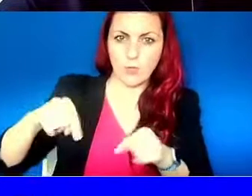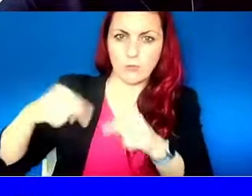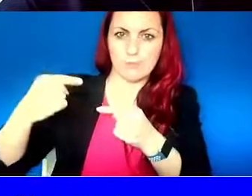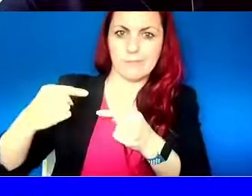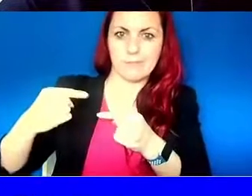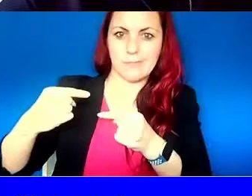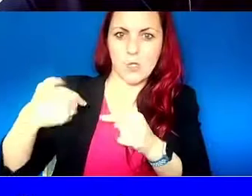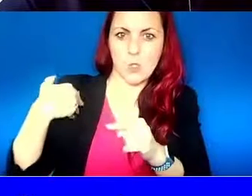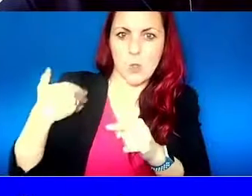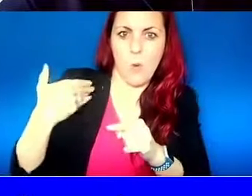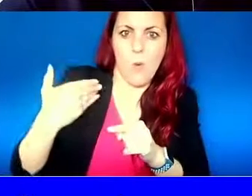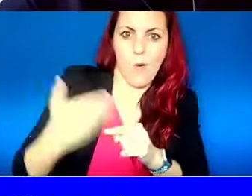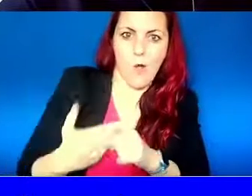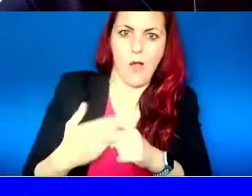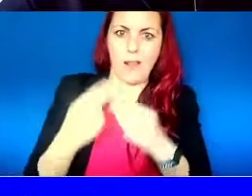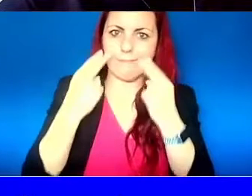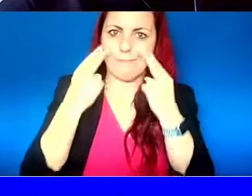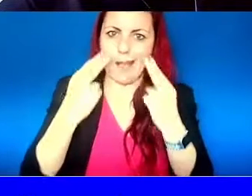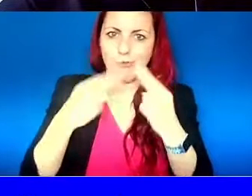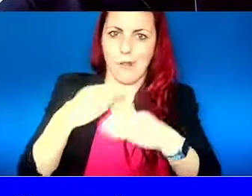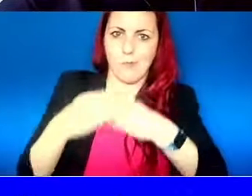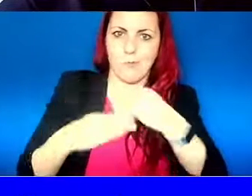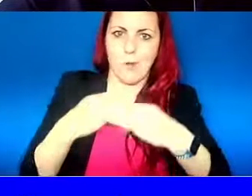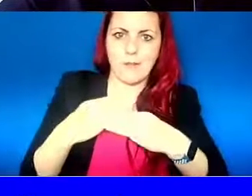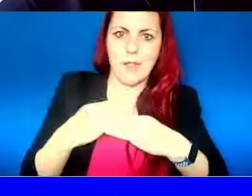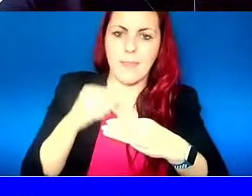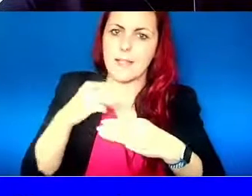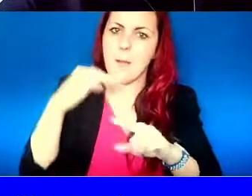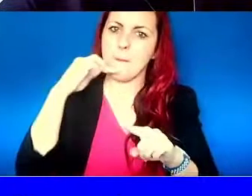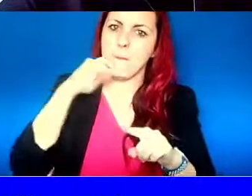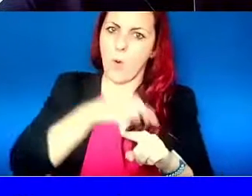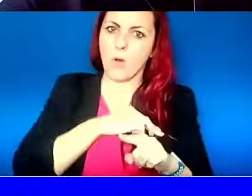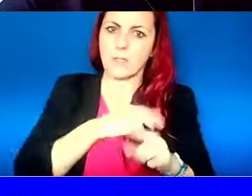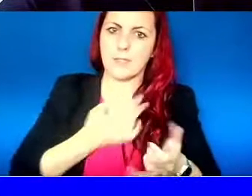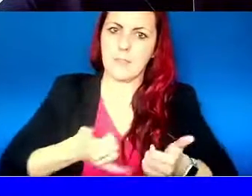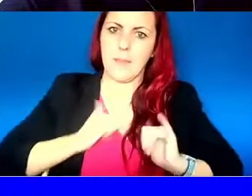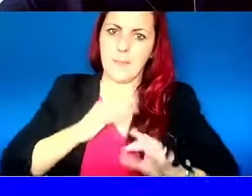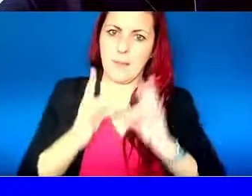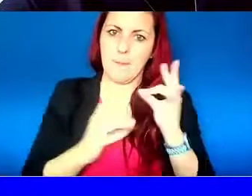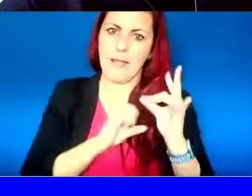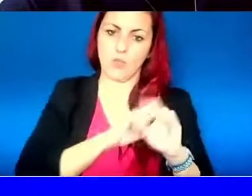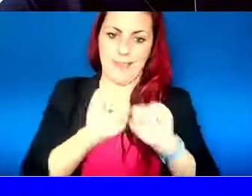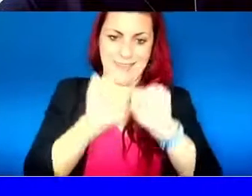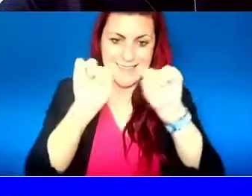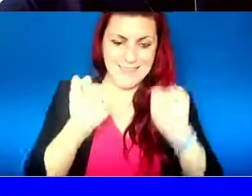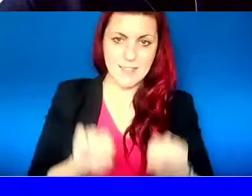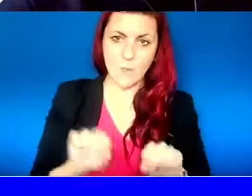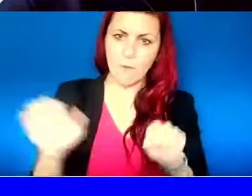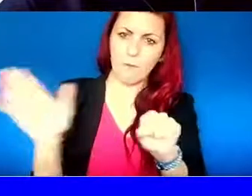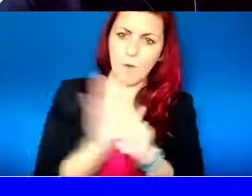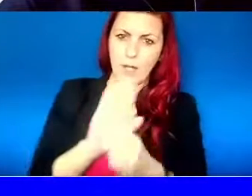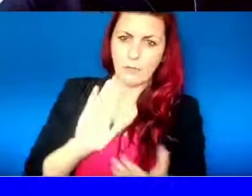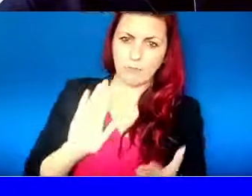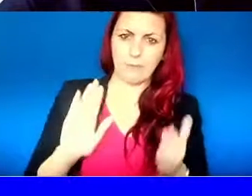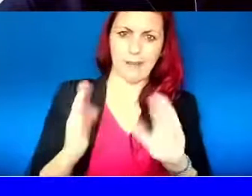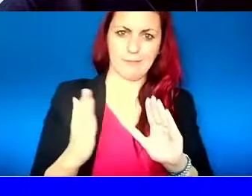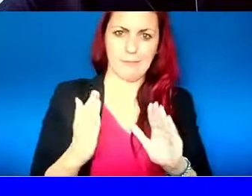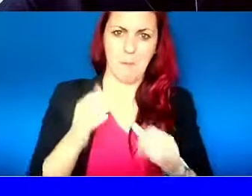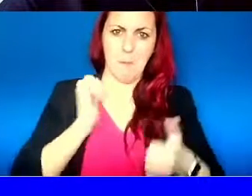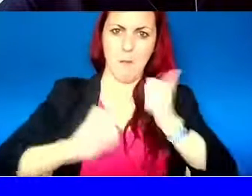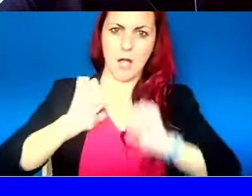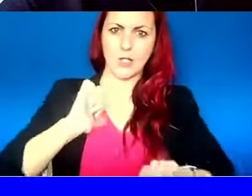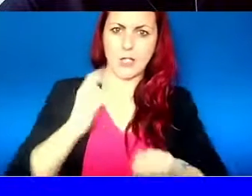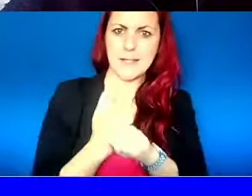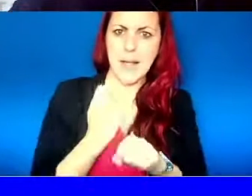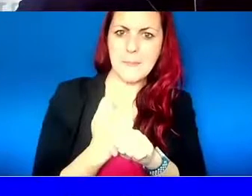natural practices is an important exercise in ensuring a system that reflects the 21st century and that